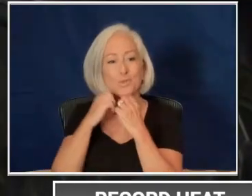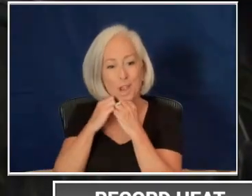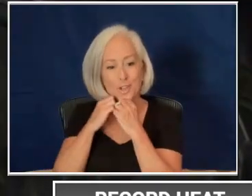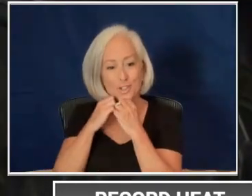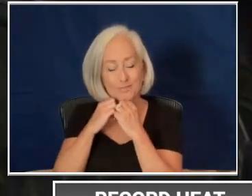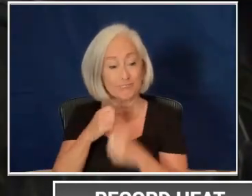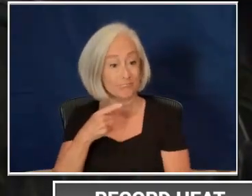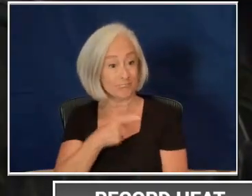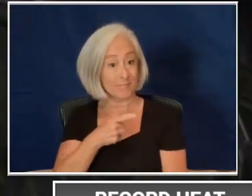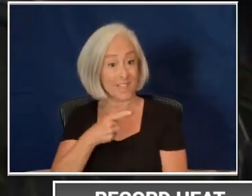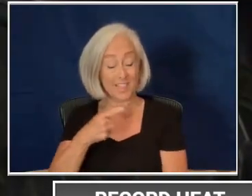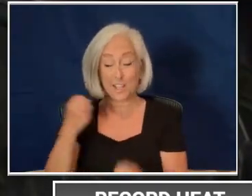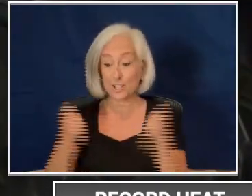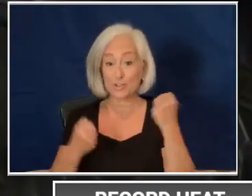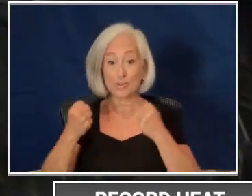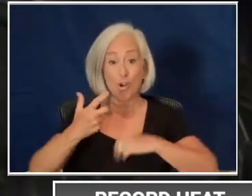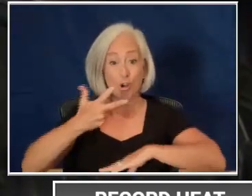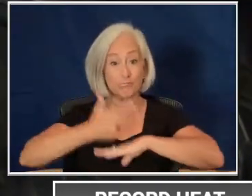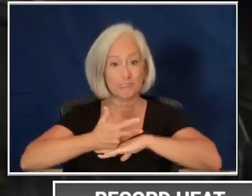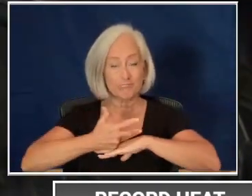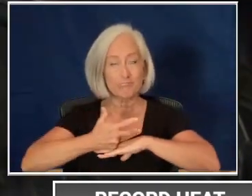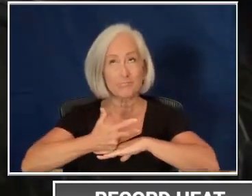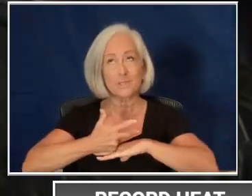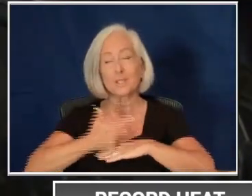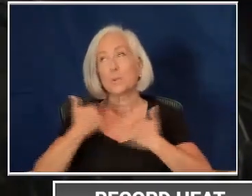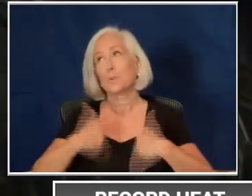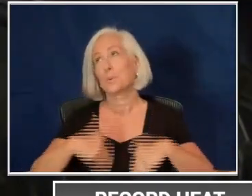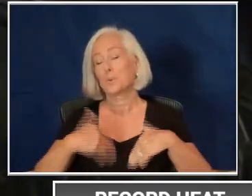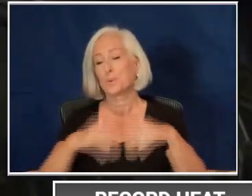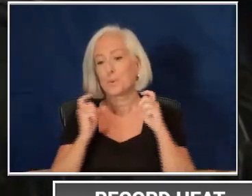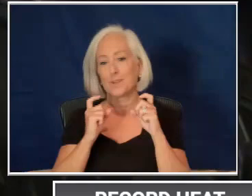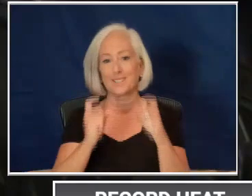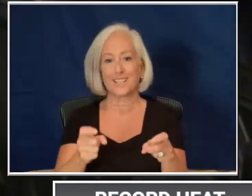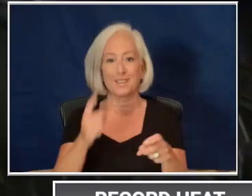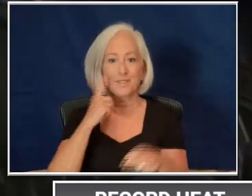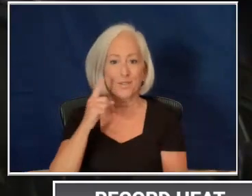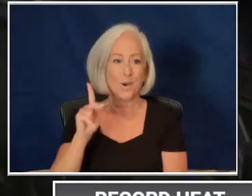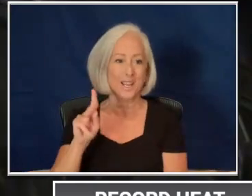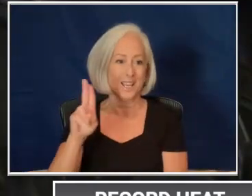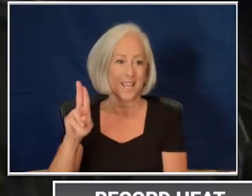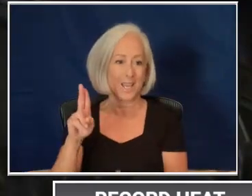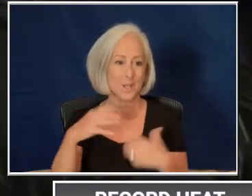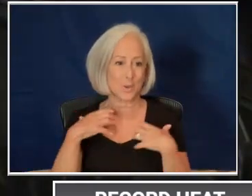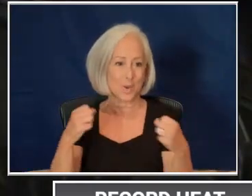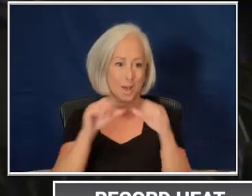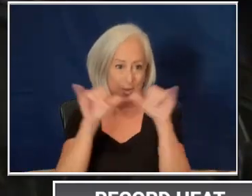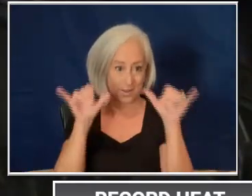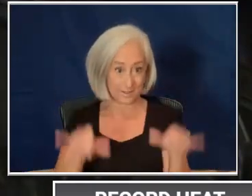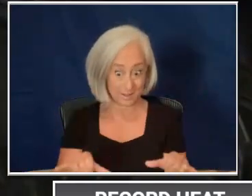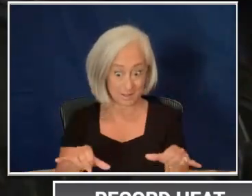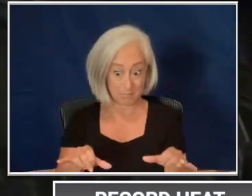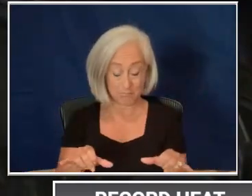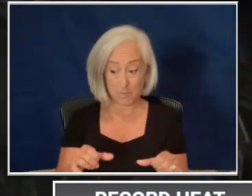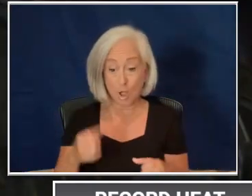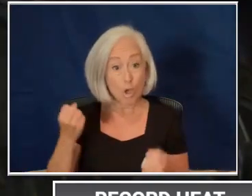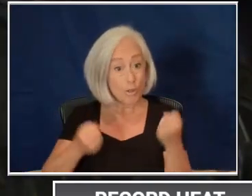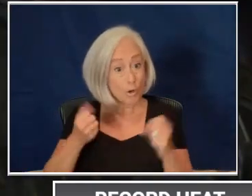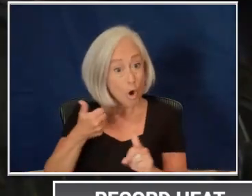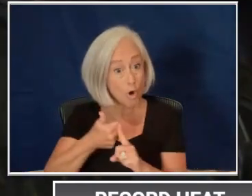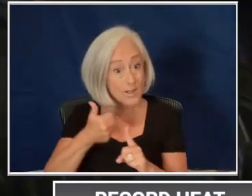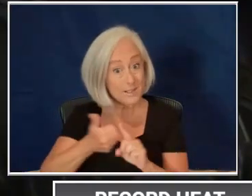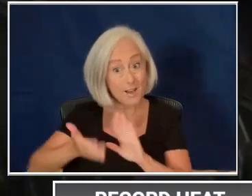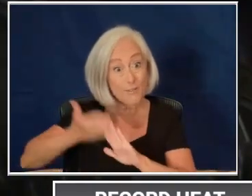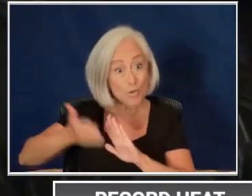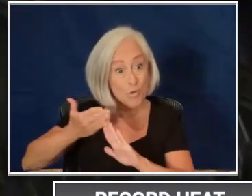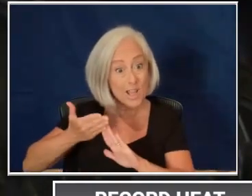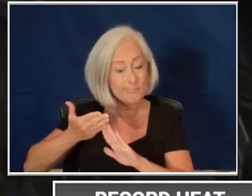for the University of Kansas health system. It doesn't run anymore, but it has a huge role to play when it comes to getting patients back to their regular